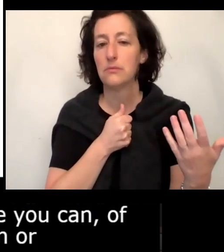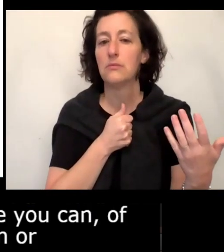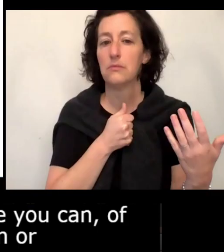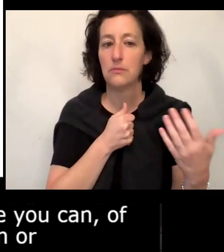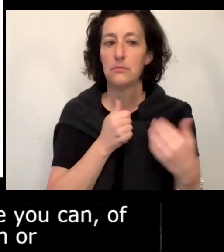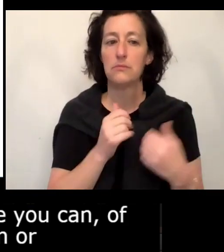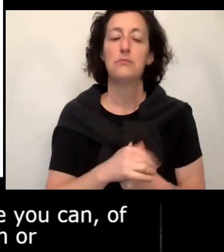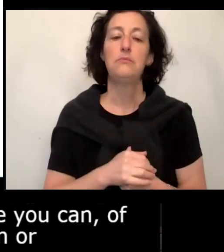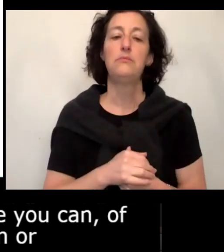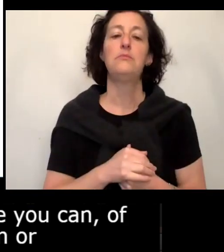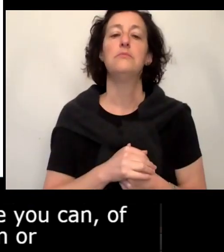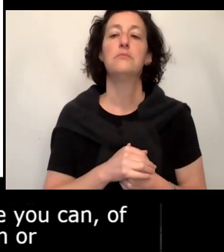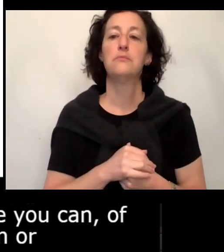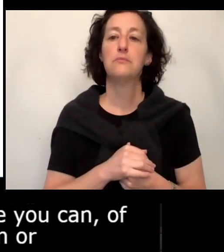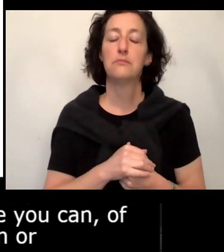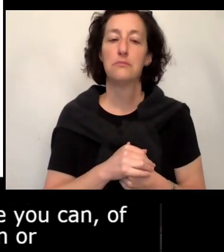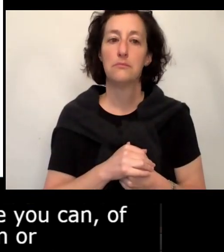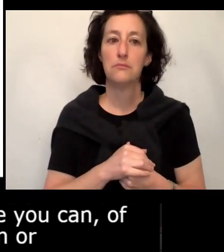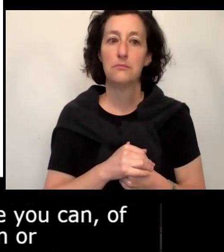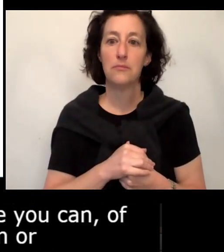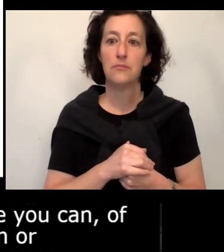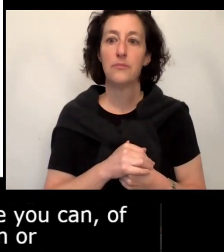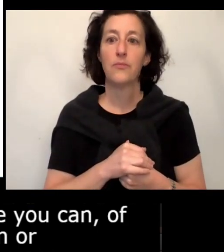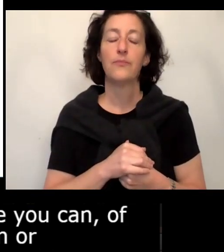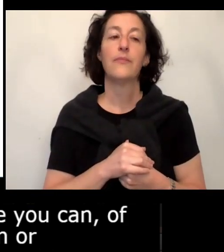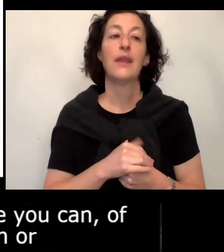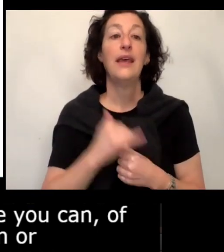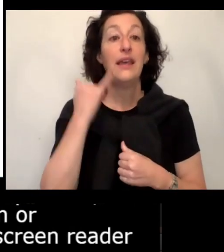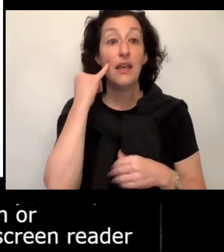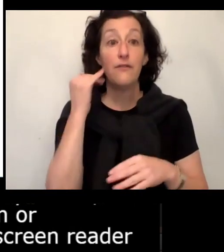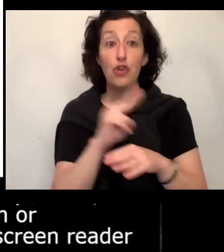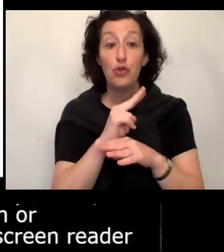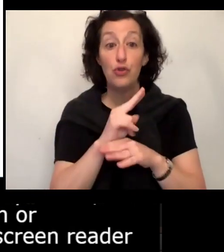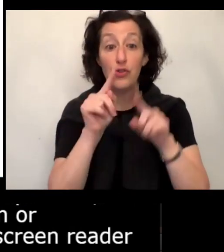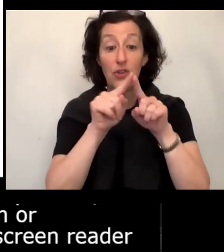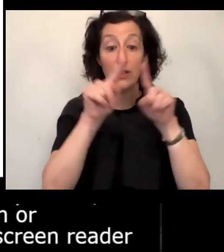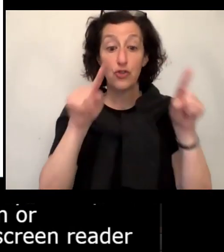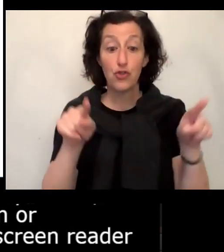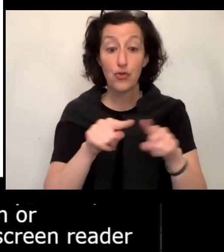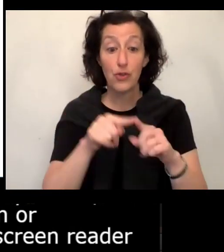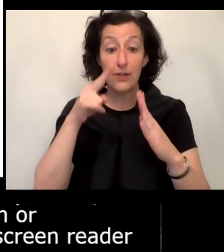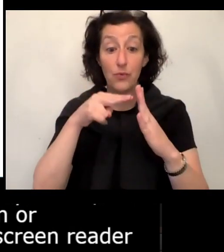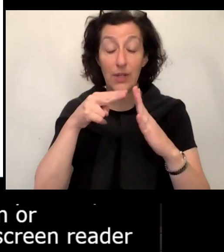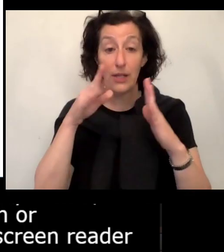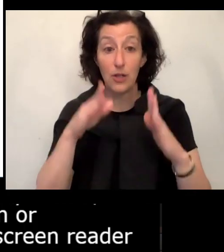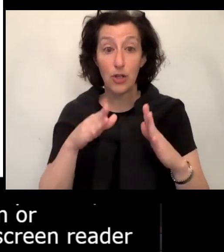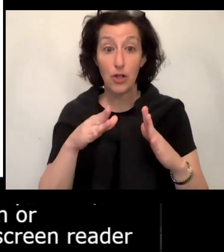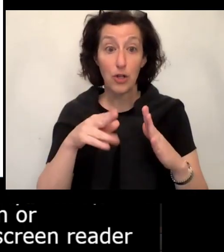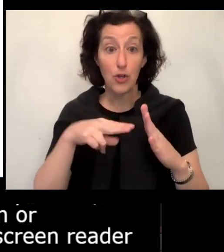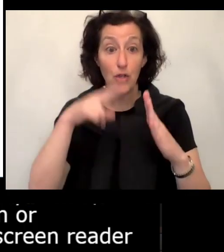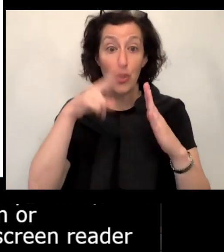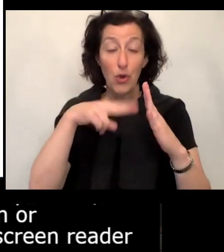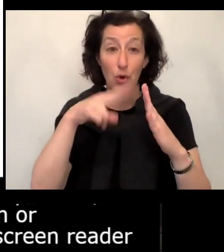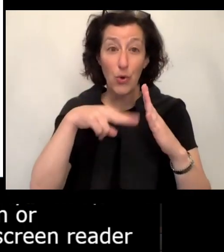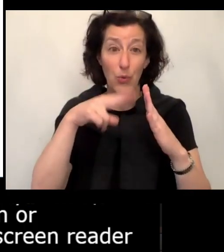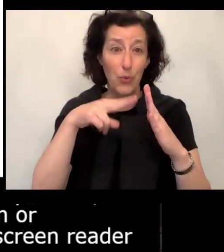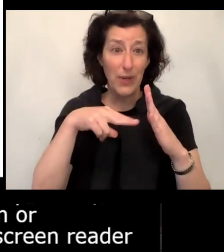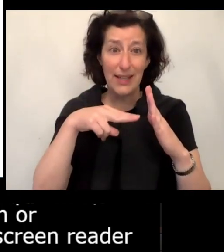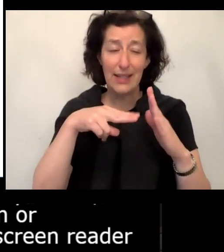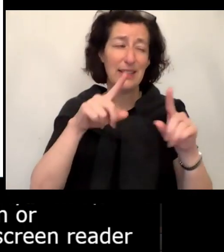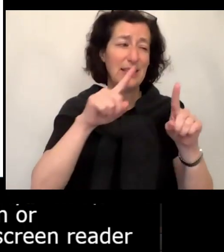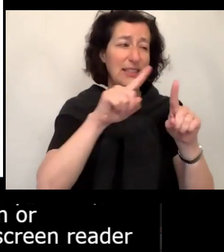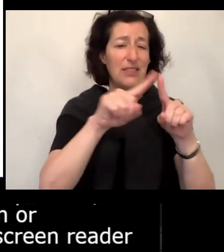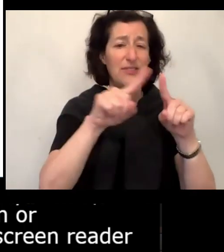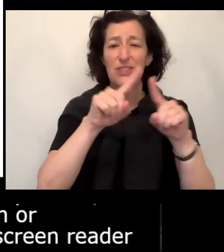Listening to a screen reader read some heavily formatted text with bouncing between different fonts